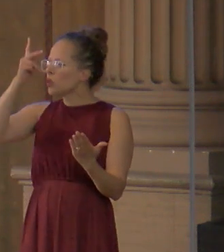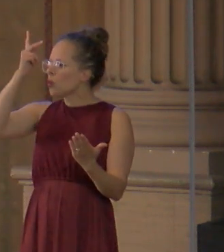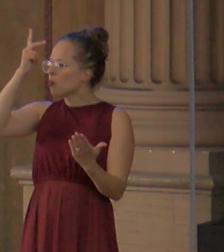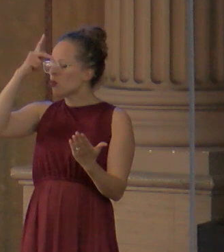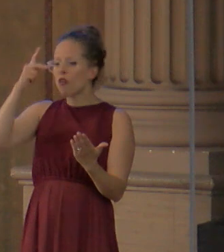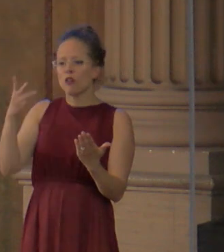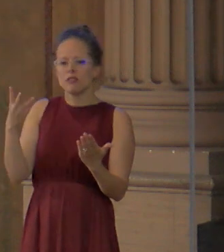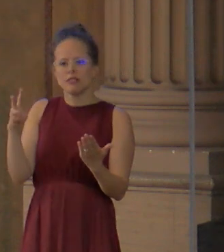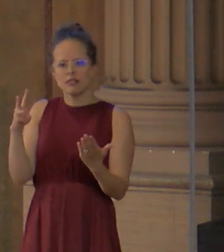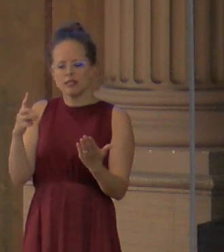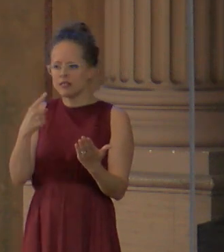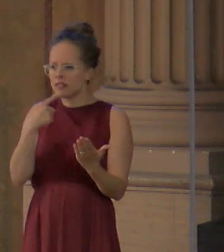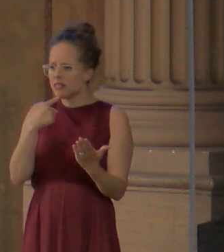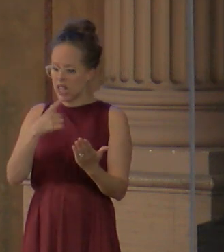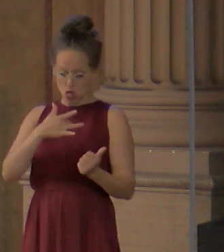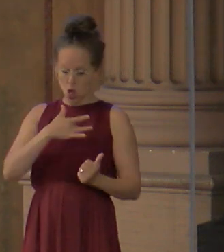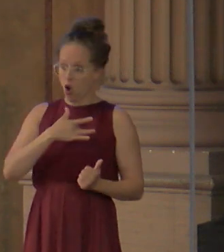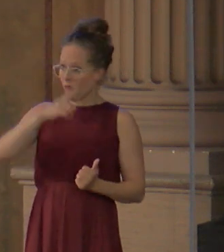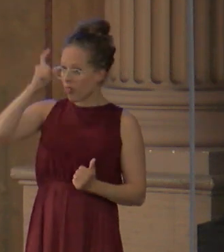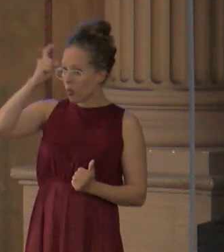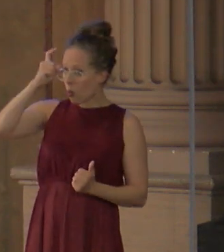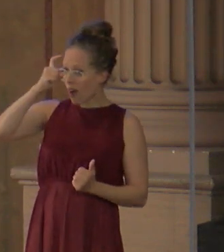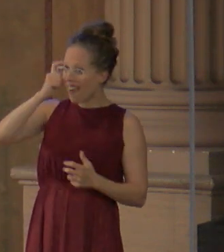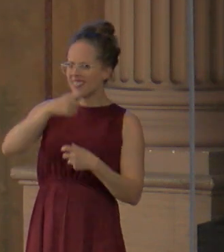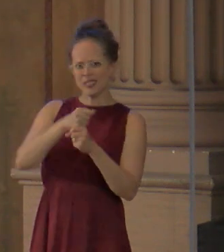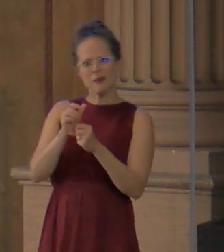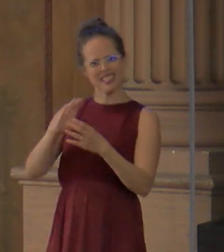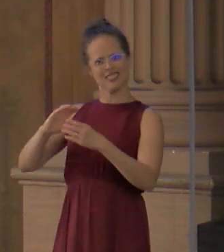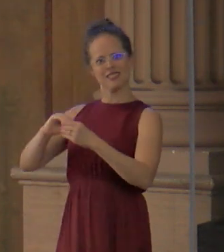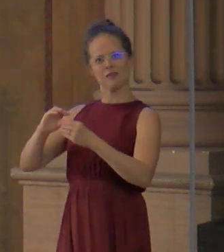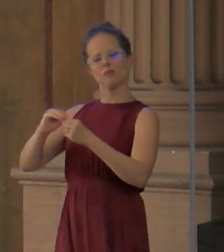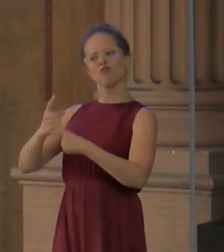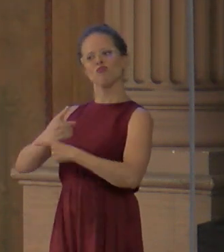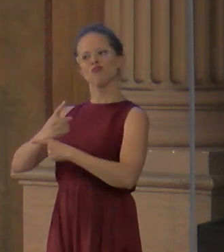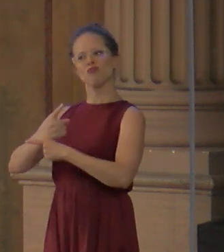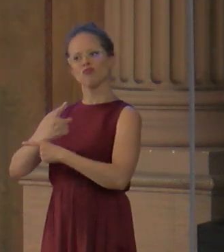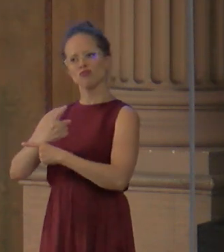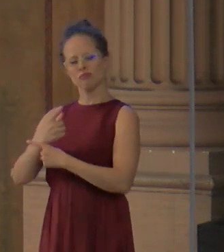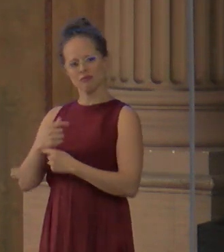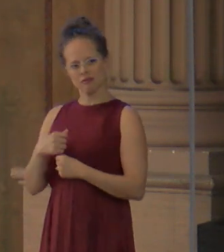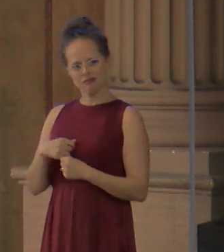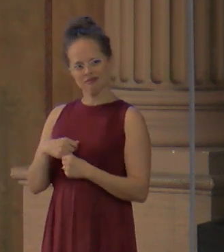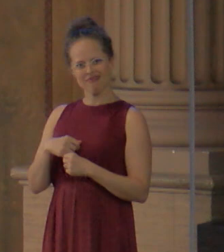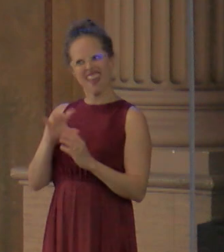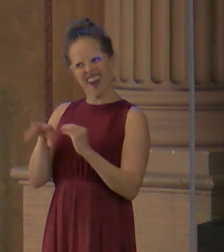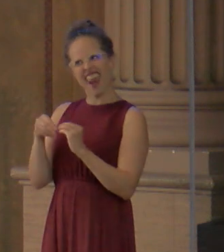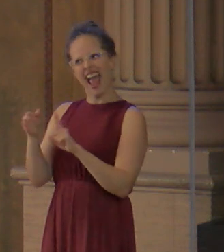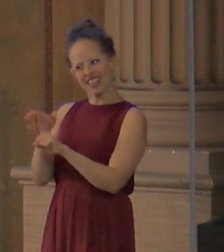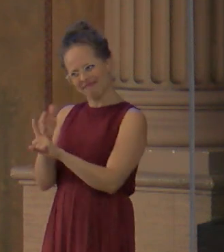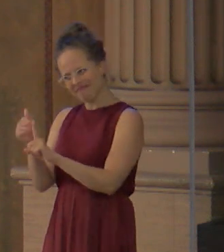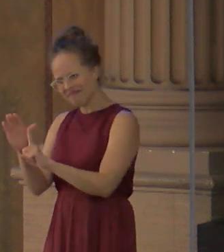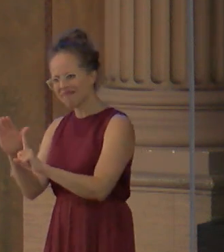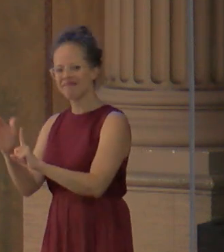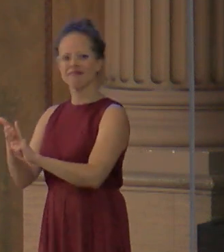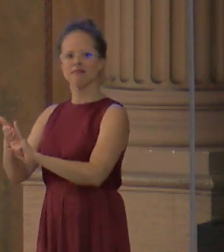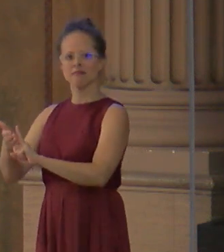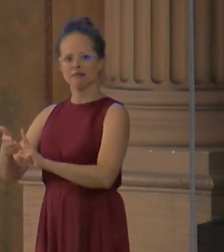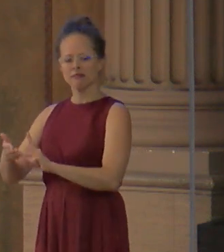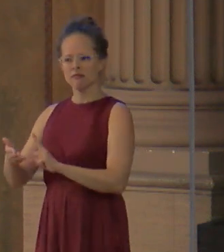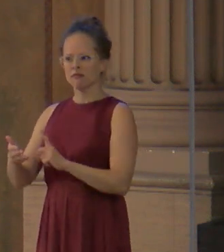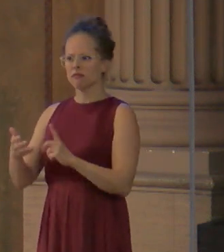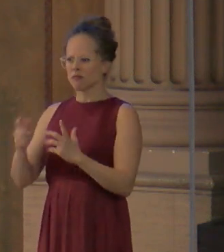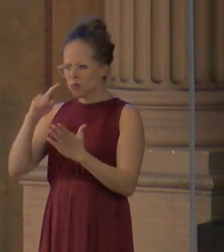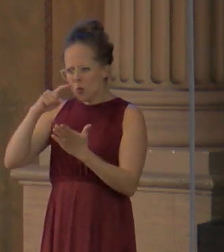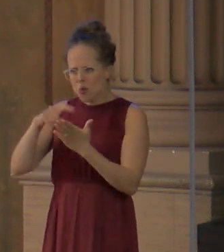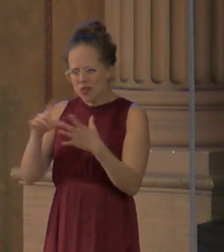of the wise makes his speech judicious and adds persuasiveness to his lips." Like, notice the